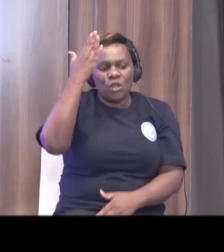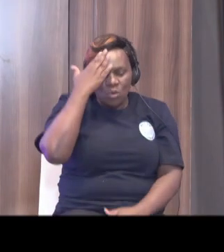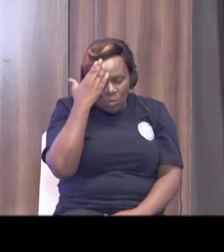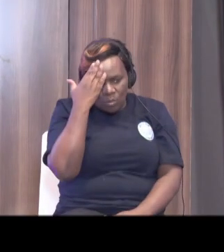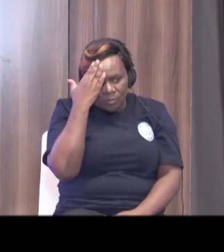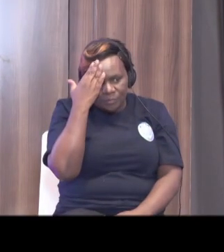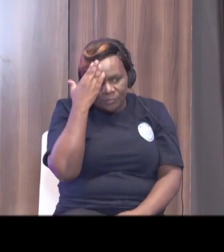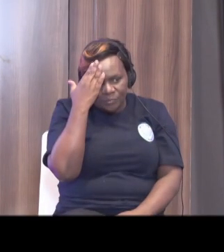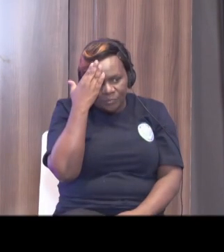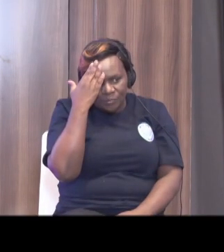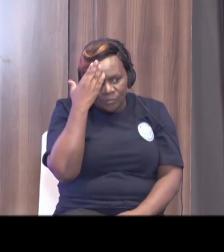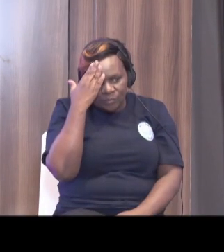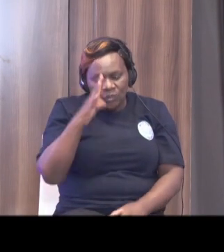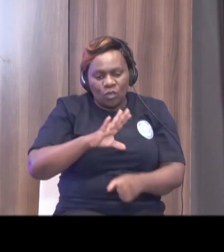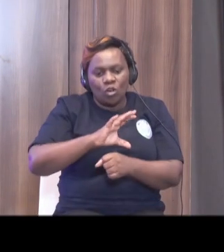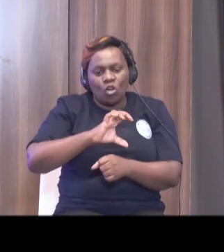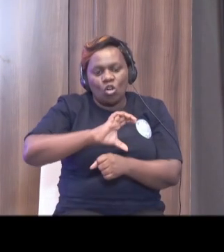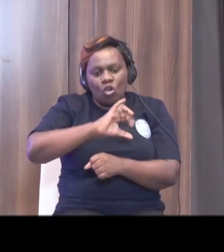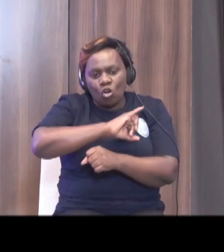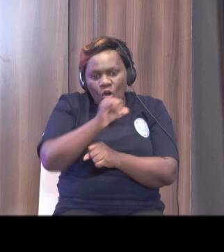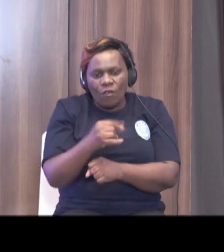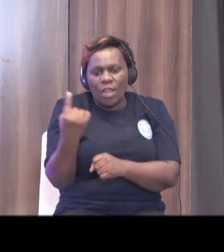that coverage alone is not enough.